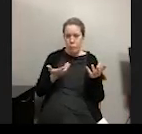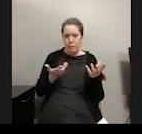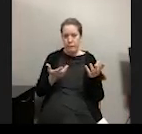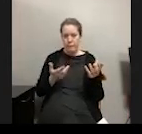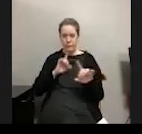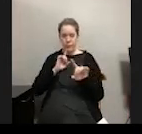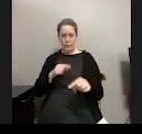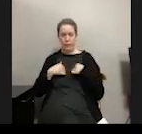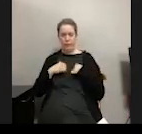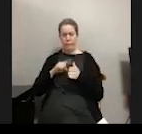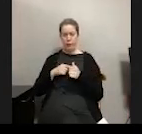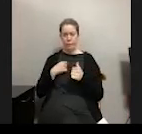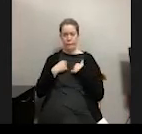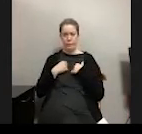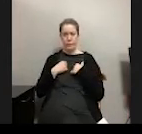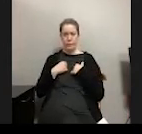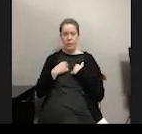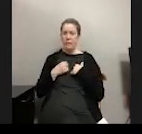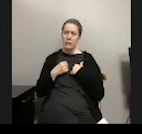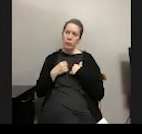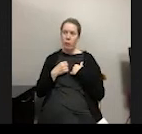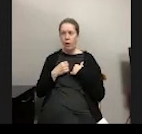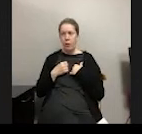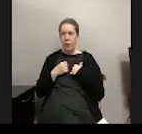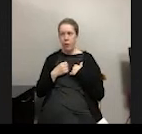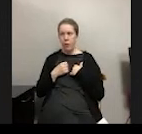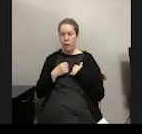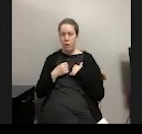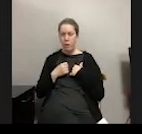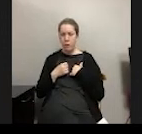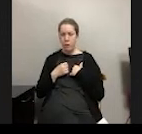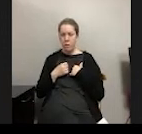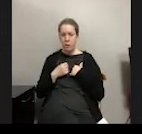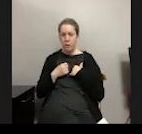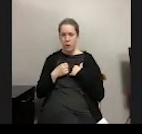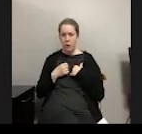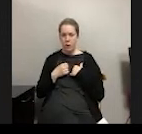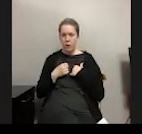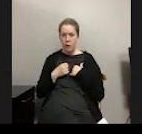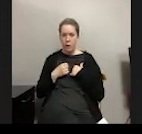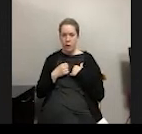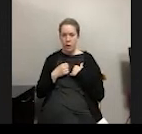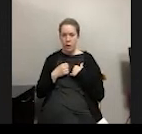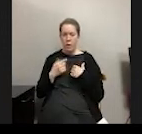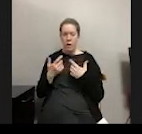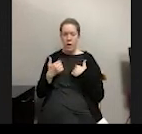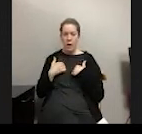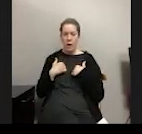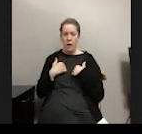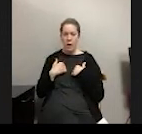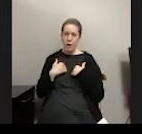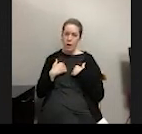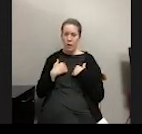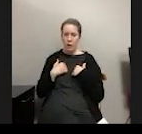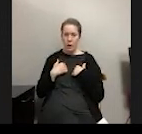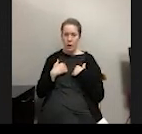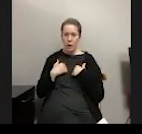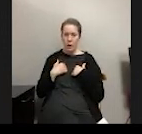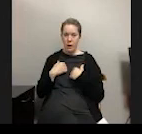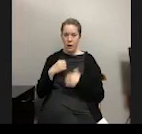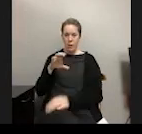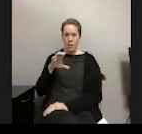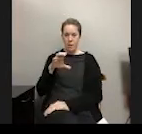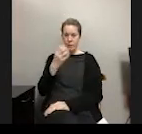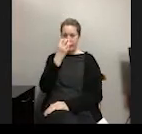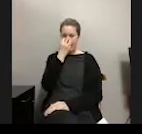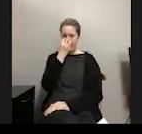I suppose I don't actually know very much about clowning. Actually, at that same Louis Blanche I referred to earlier, I worked a little bit with the Ecstatic Clown Factory, and